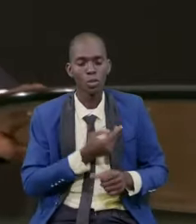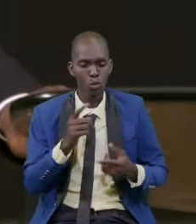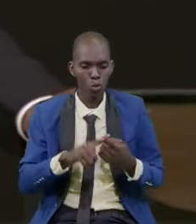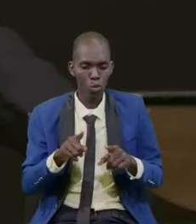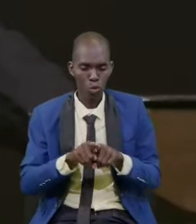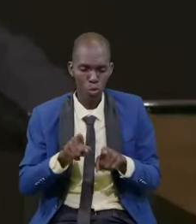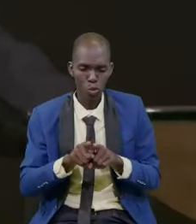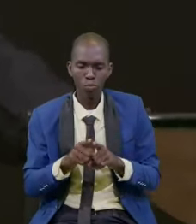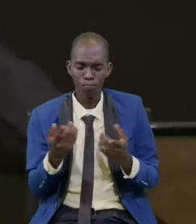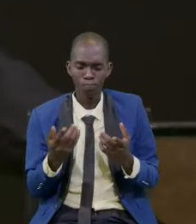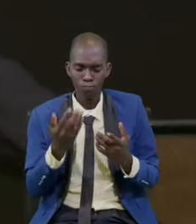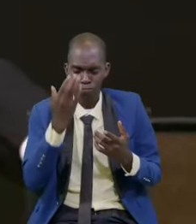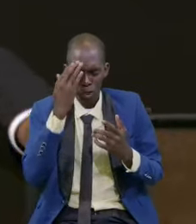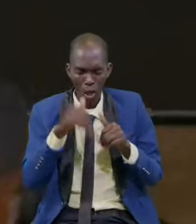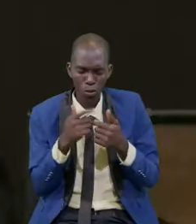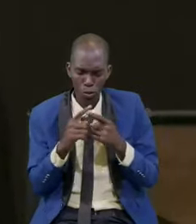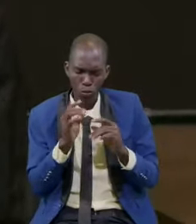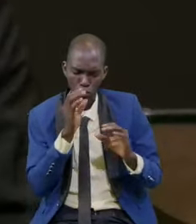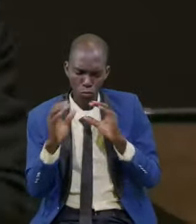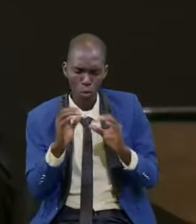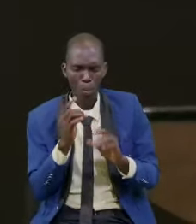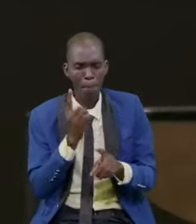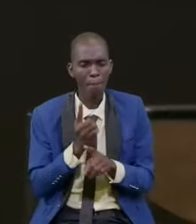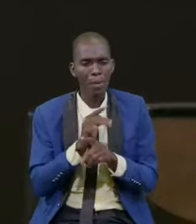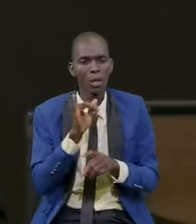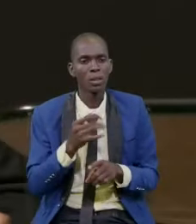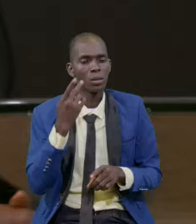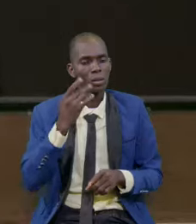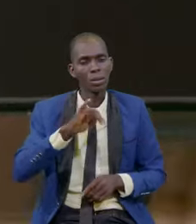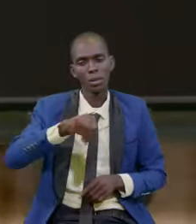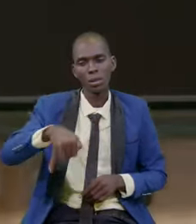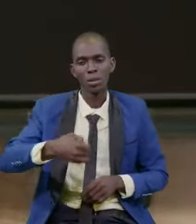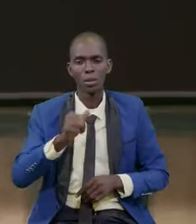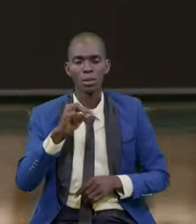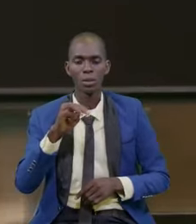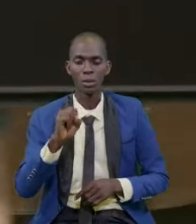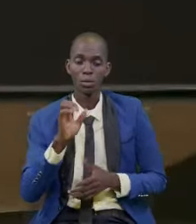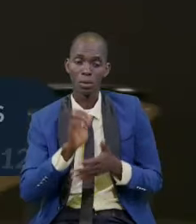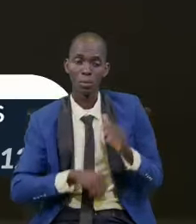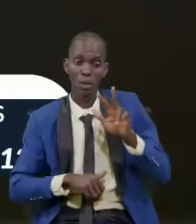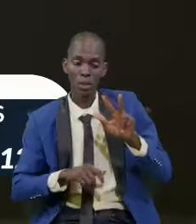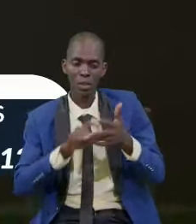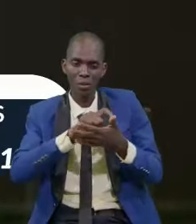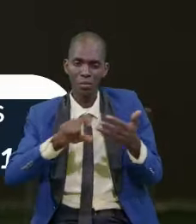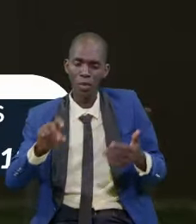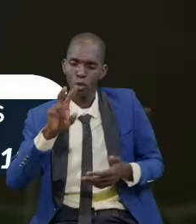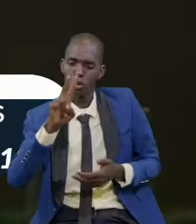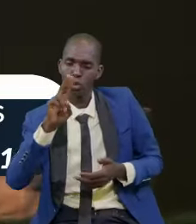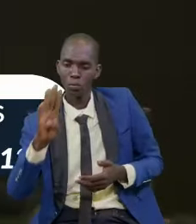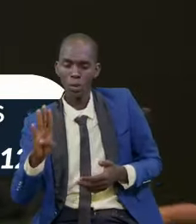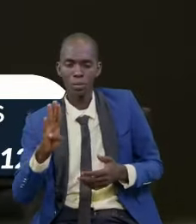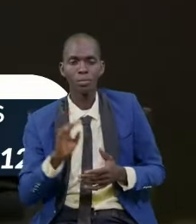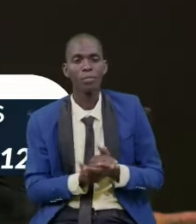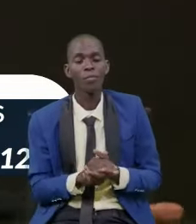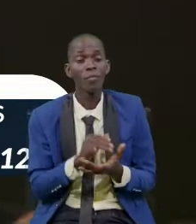aright. Look at James chapter 3, the second part of verse 2. The second part of verse 2,